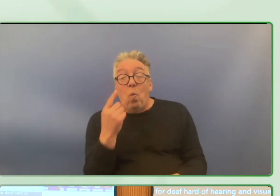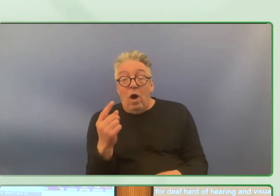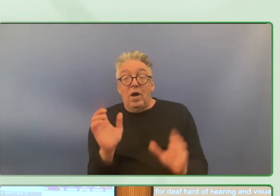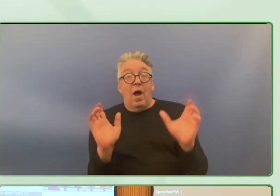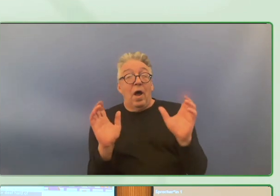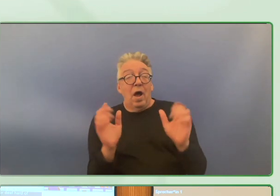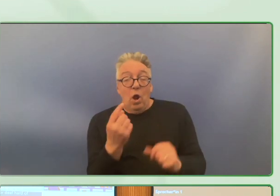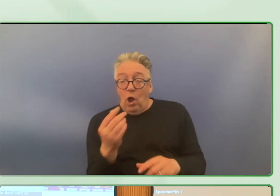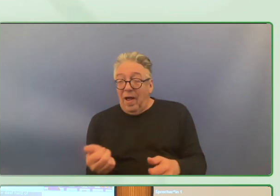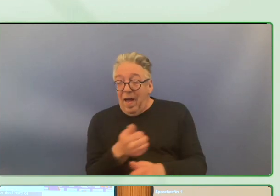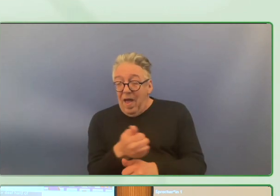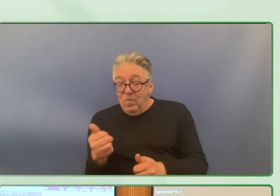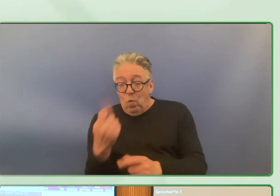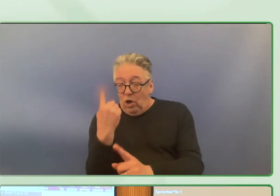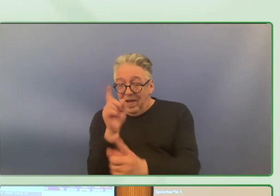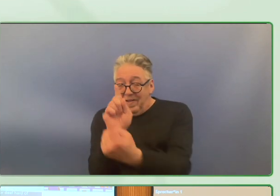time.